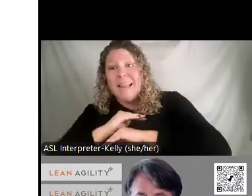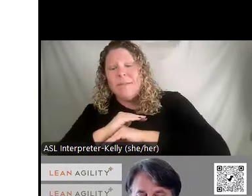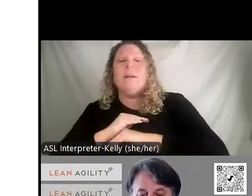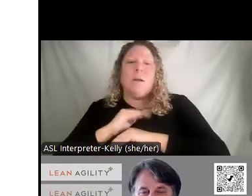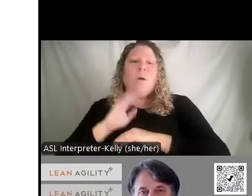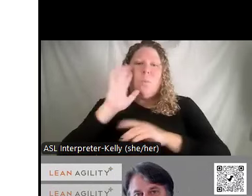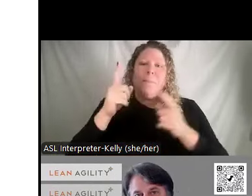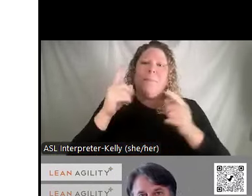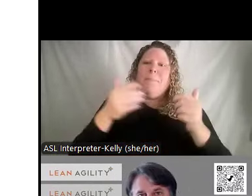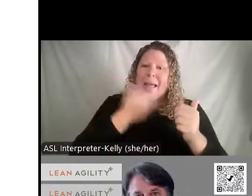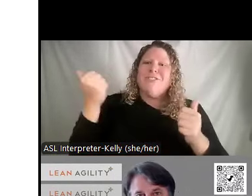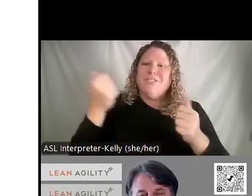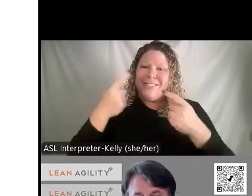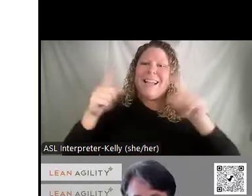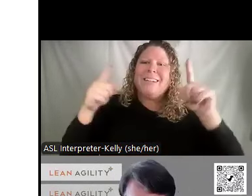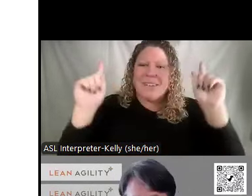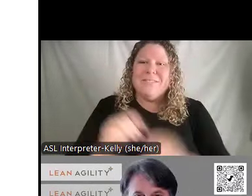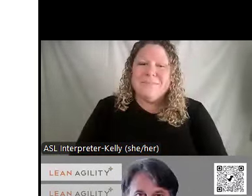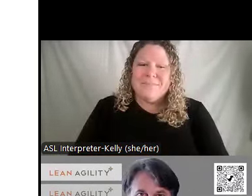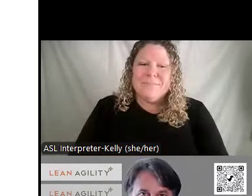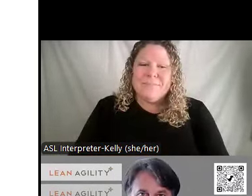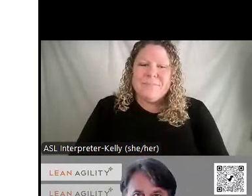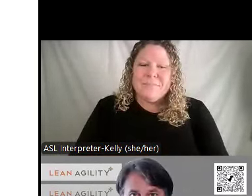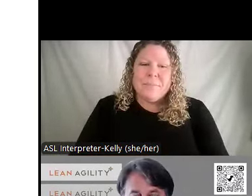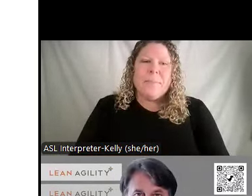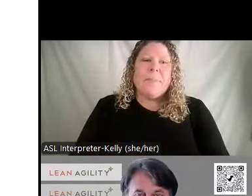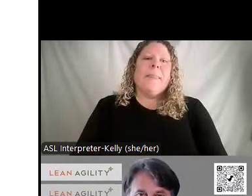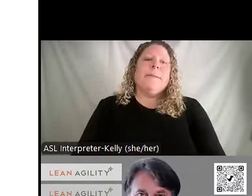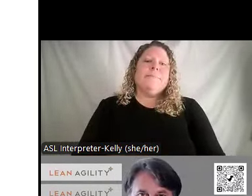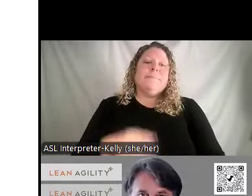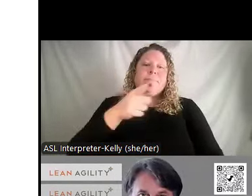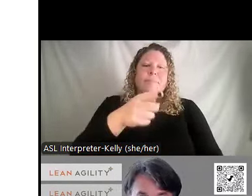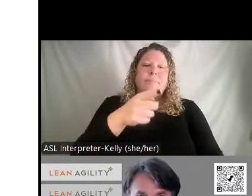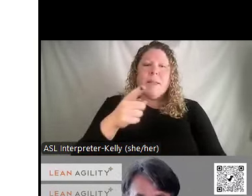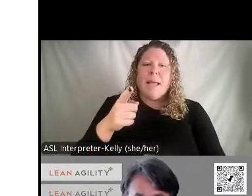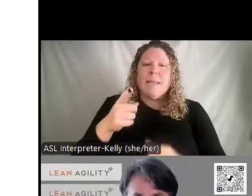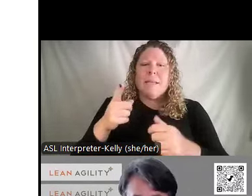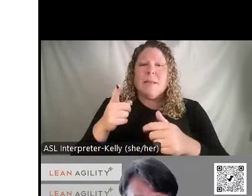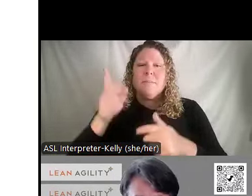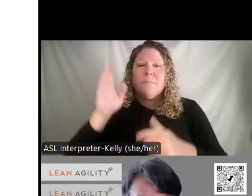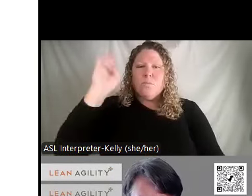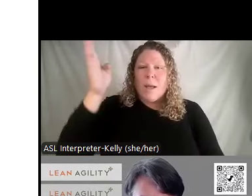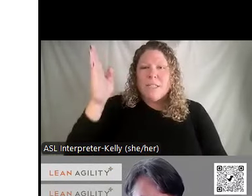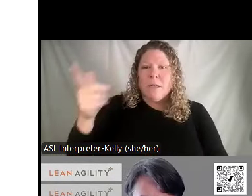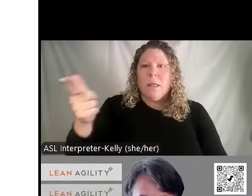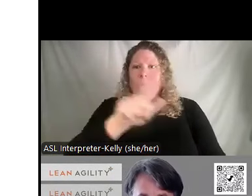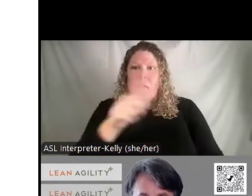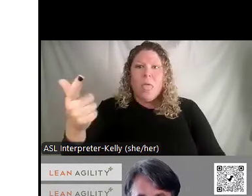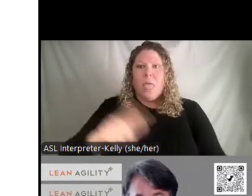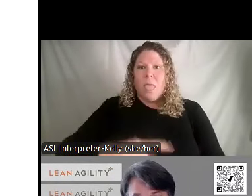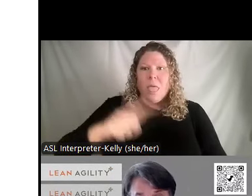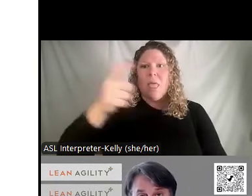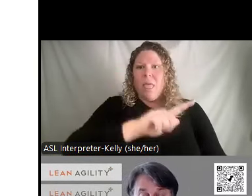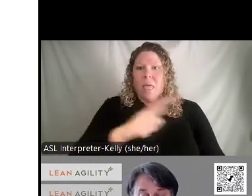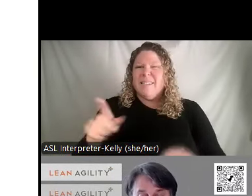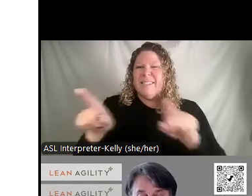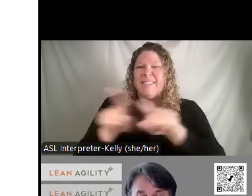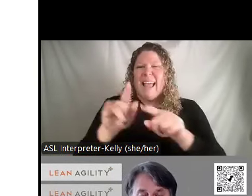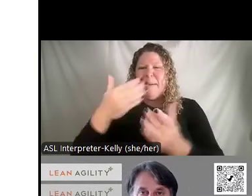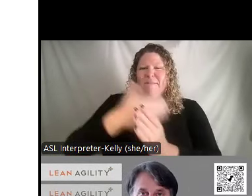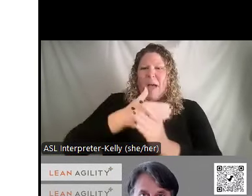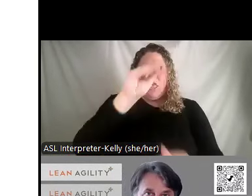successful. So this is a back and forth on a presentation, spaghetti diagram. You saw an example of it earlier. One of the